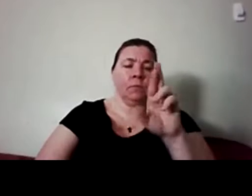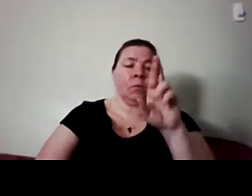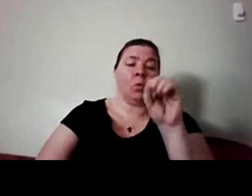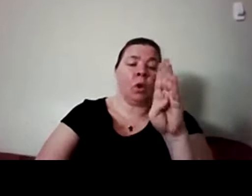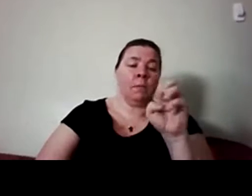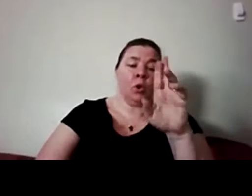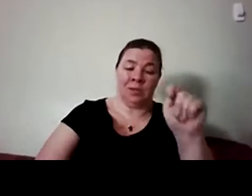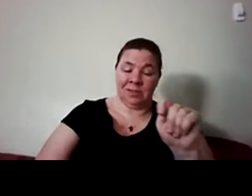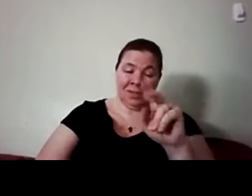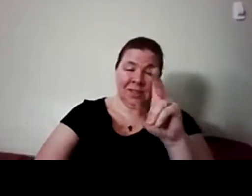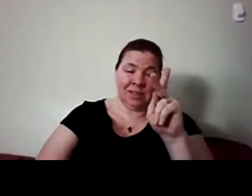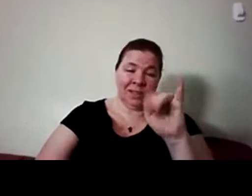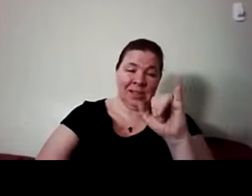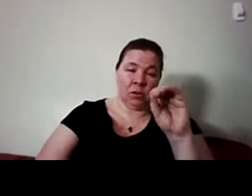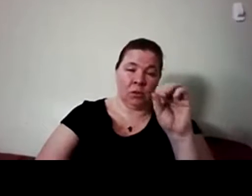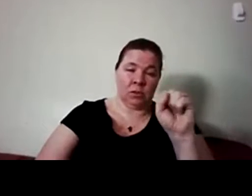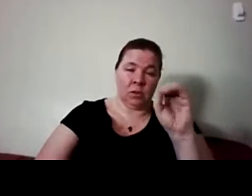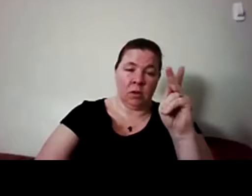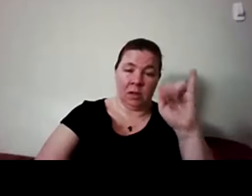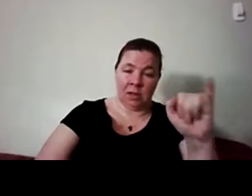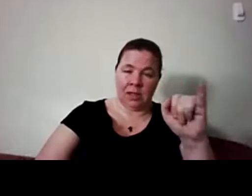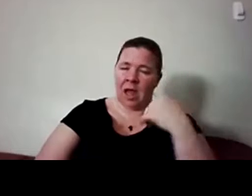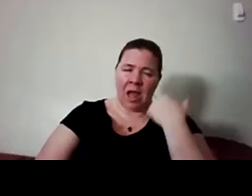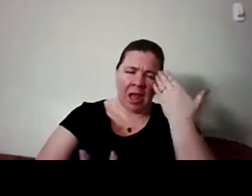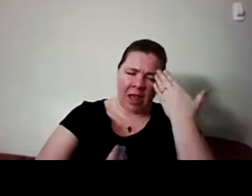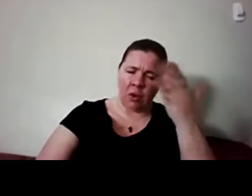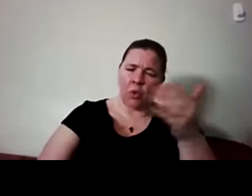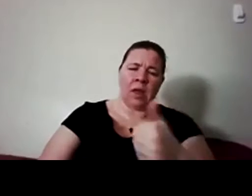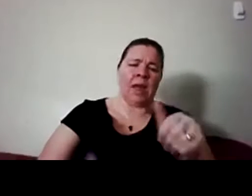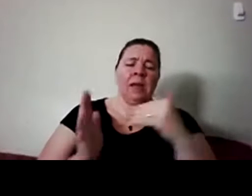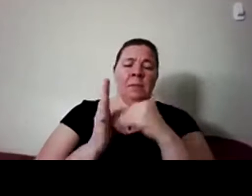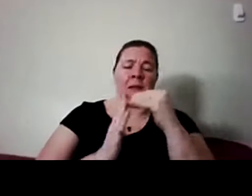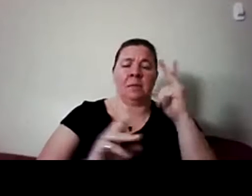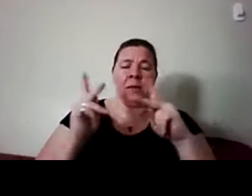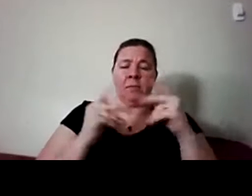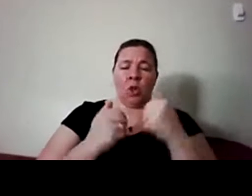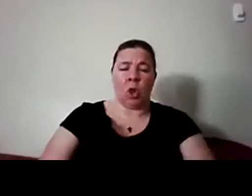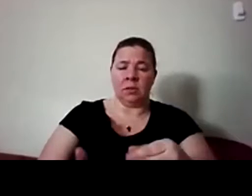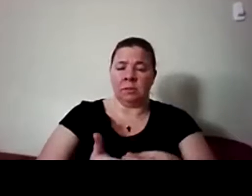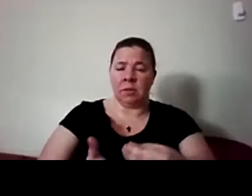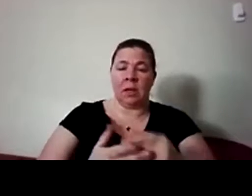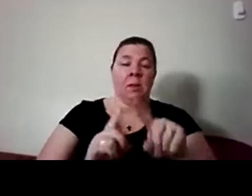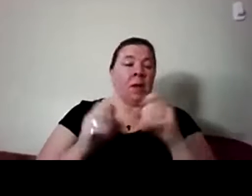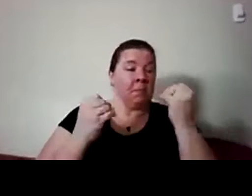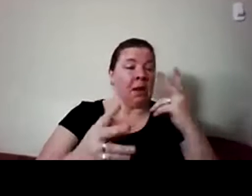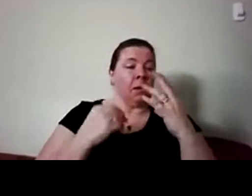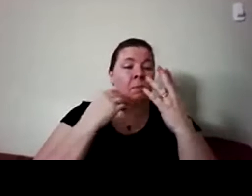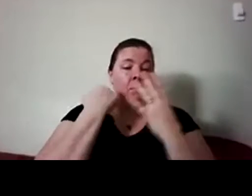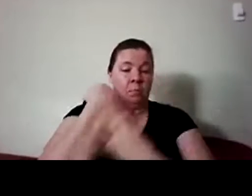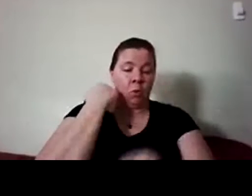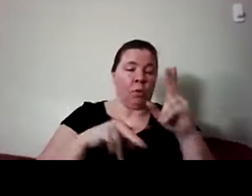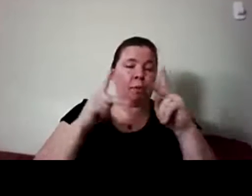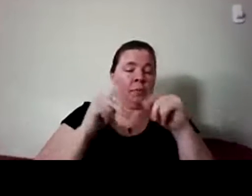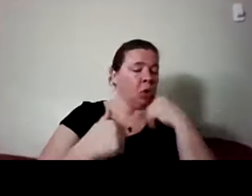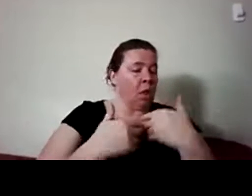don't know of any millionaire that has not lost money, but I do know of a lot of poor people that have never lost a dime. Well, that's obvious,